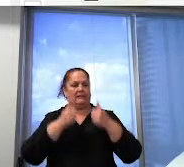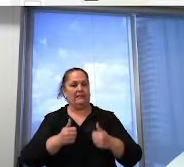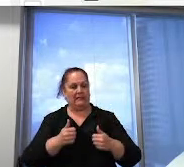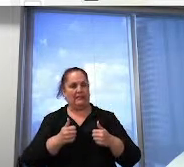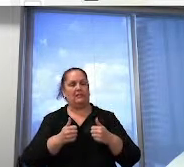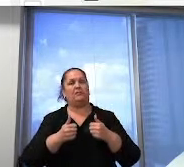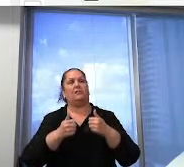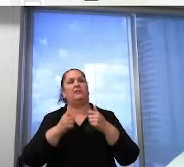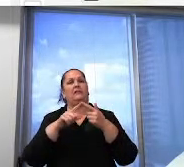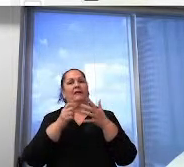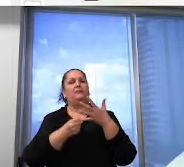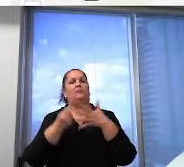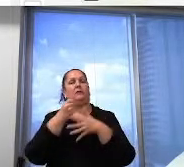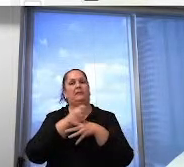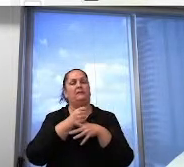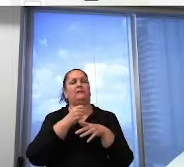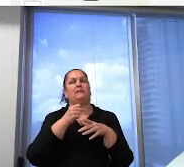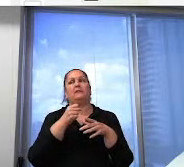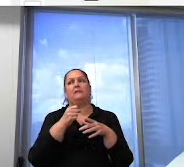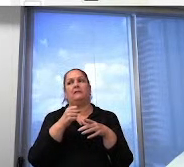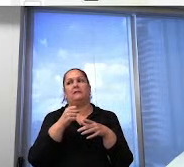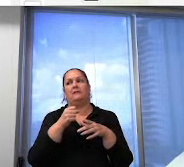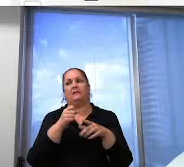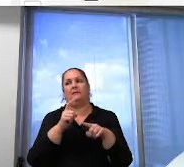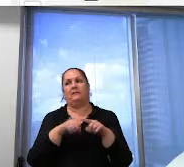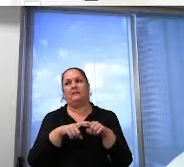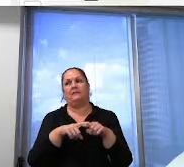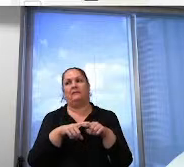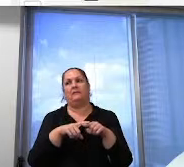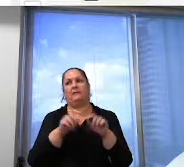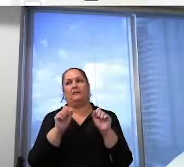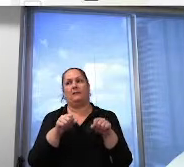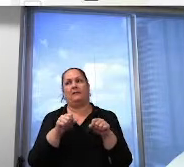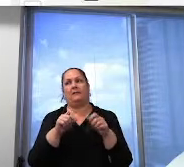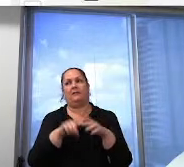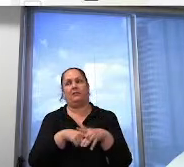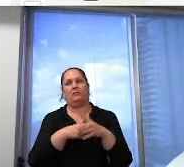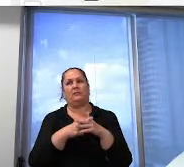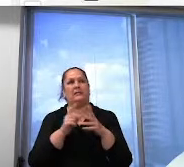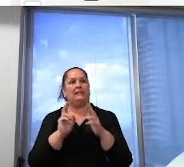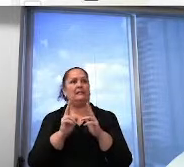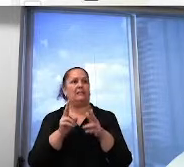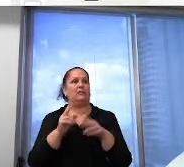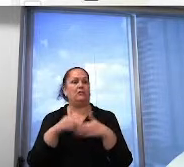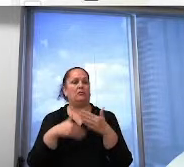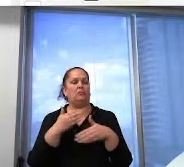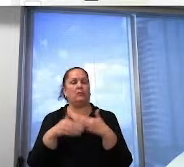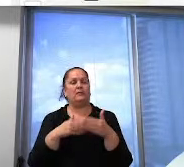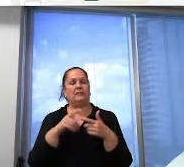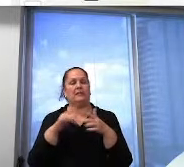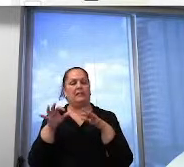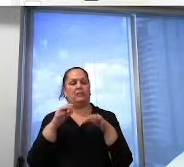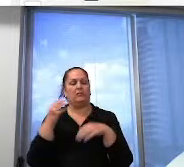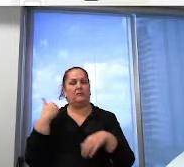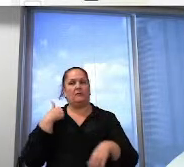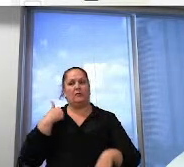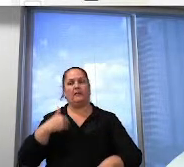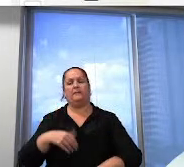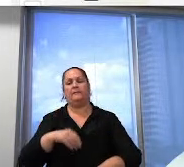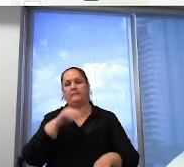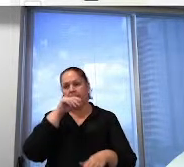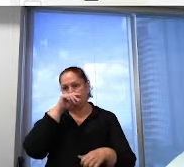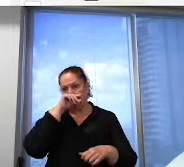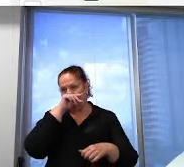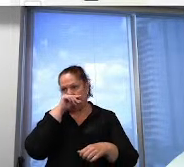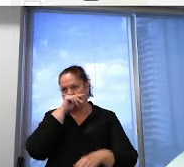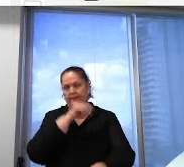put the dollars where it need to be prioritized based on the directions of the PREP, and being able to begin that acceleration process that I described earlier.